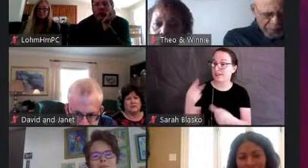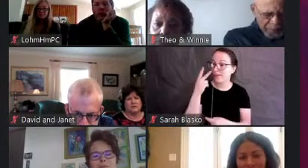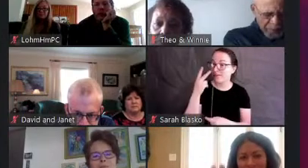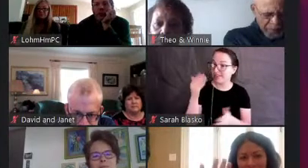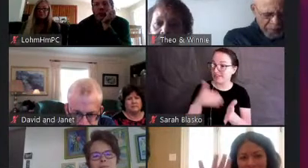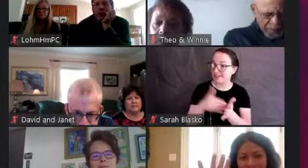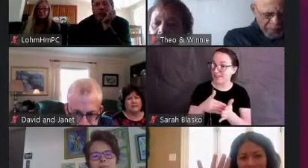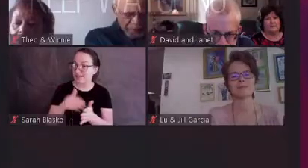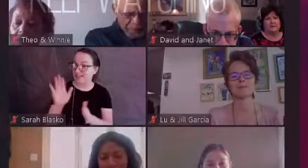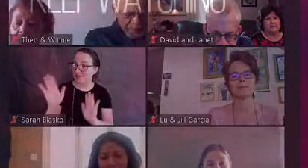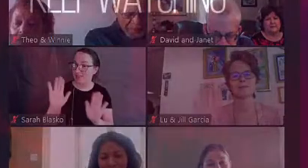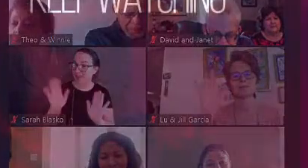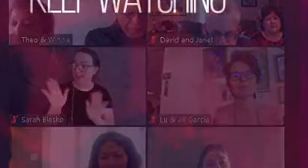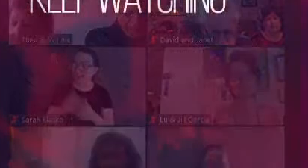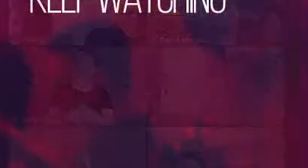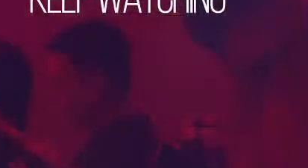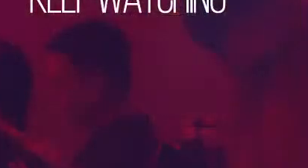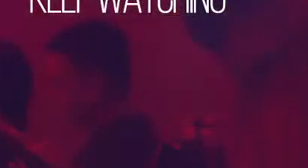bye-bye.